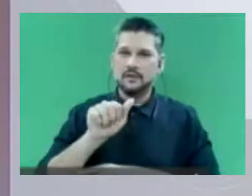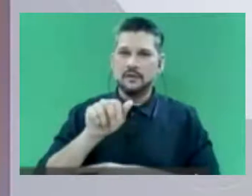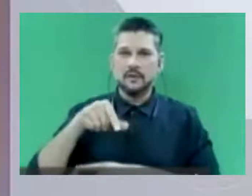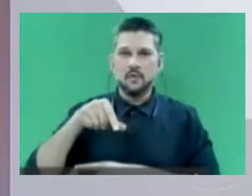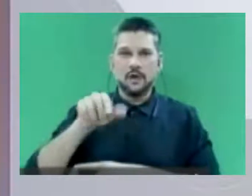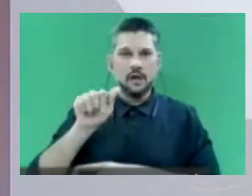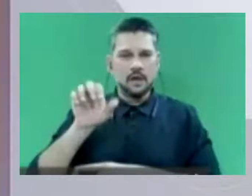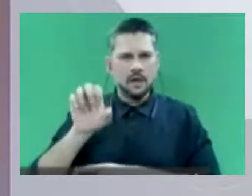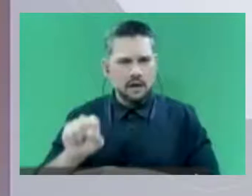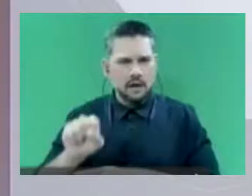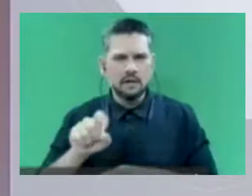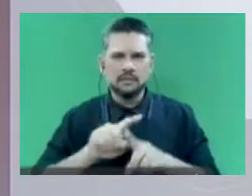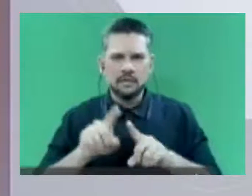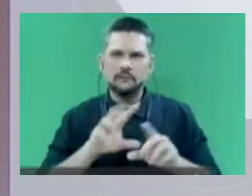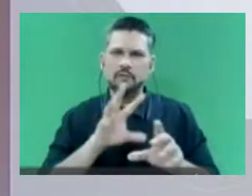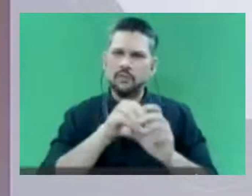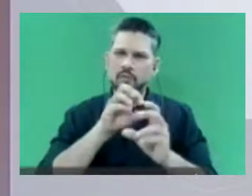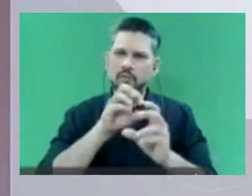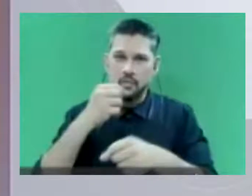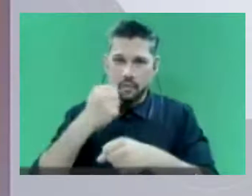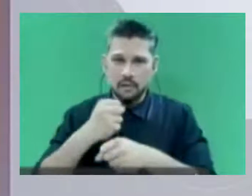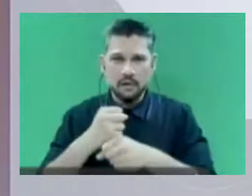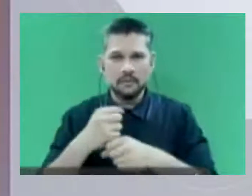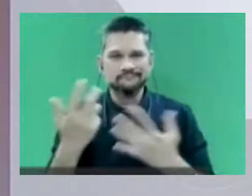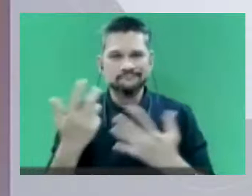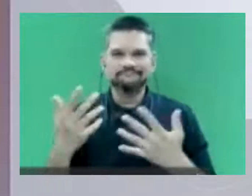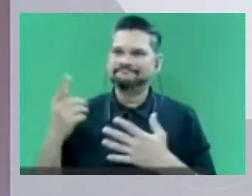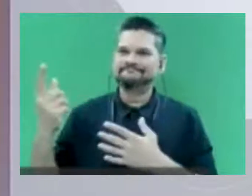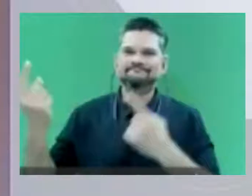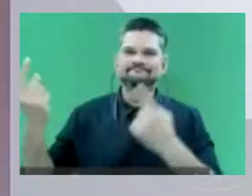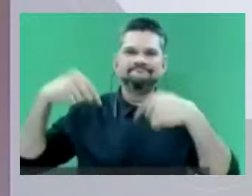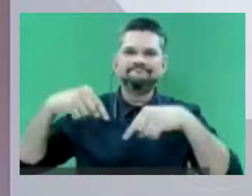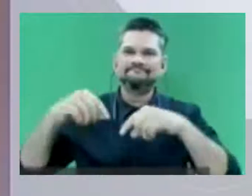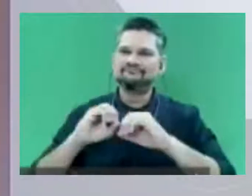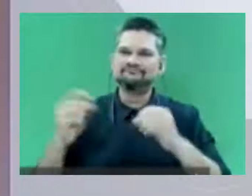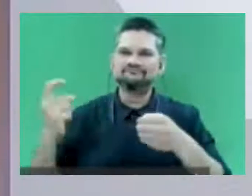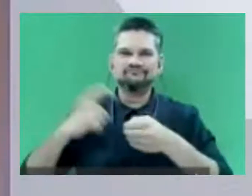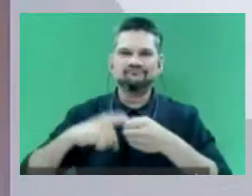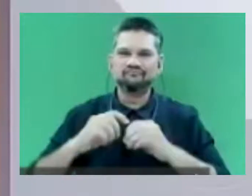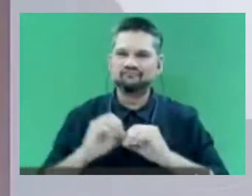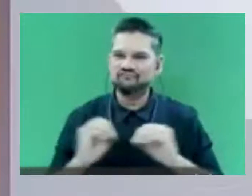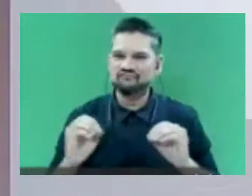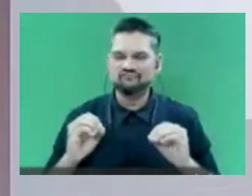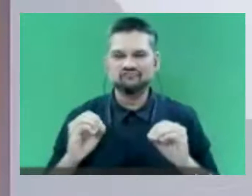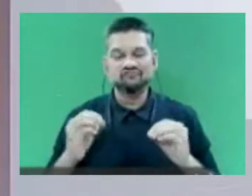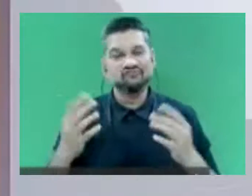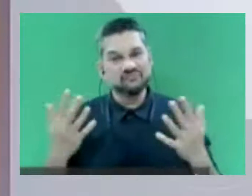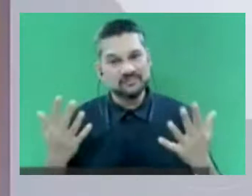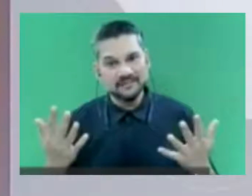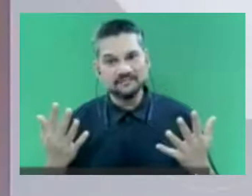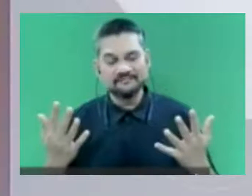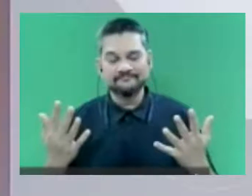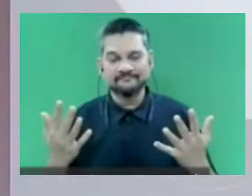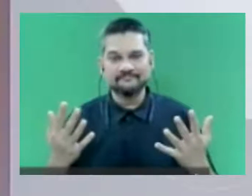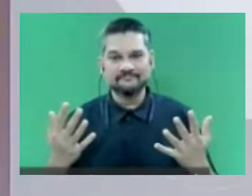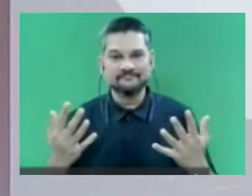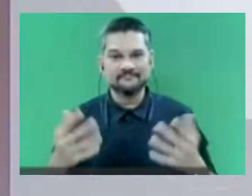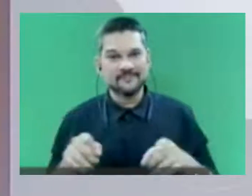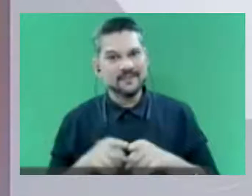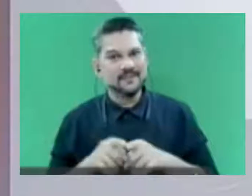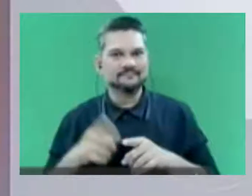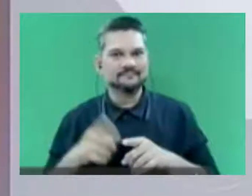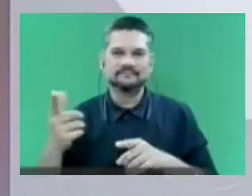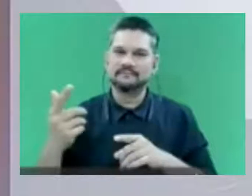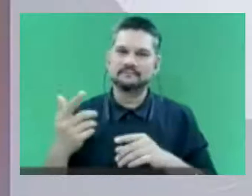feel that we should also acknowledge them because they were not able to join us, but keeping in mind that it's not even affordable